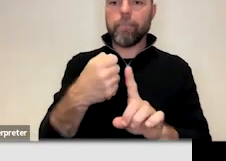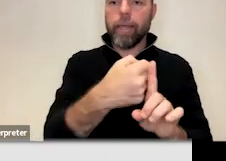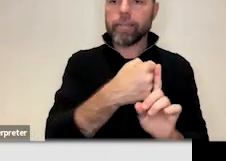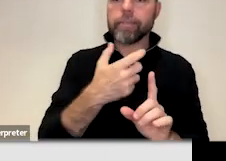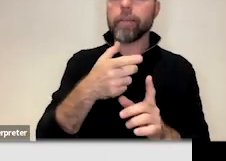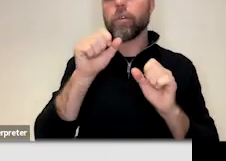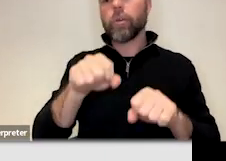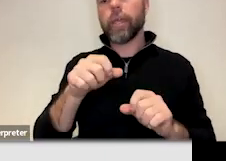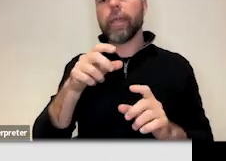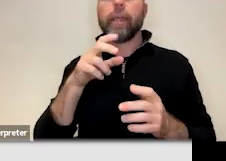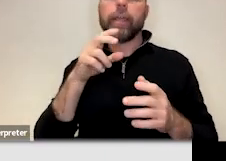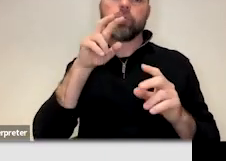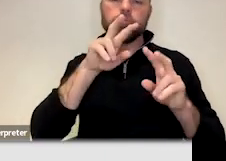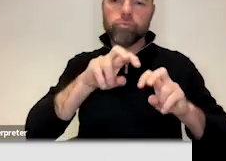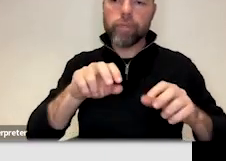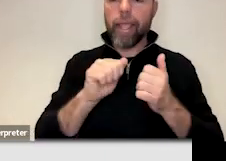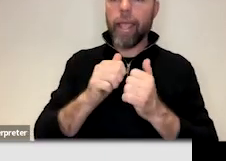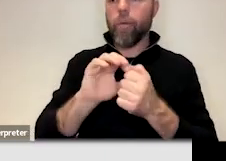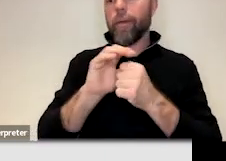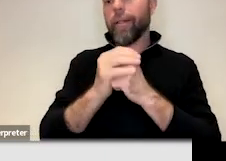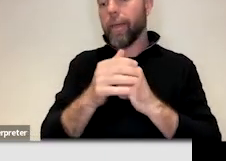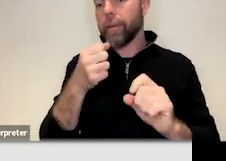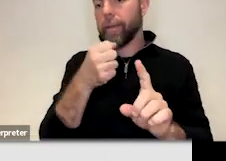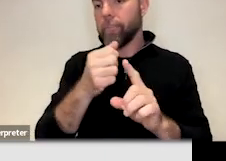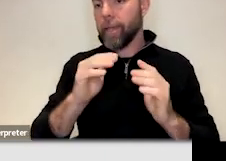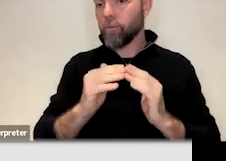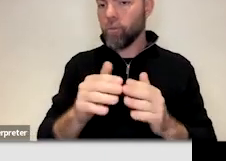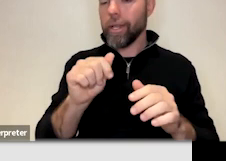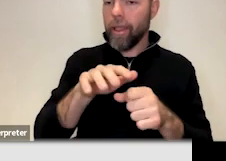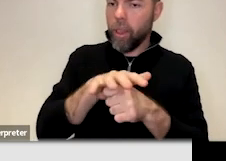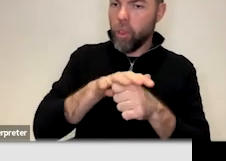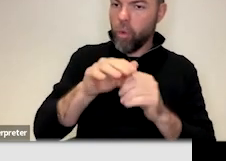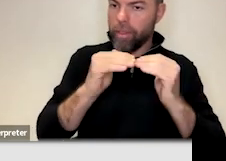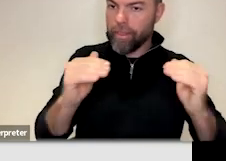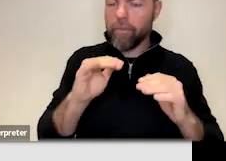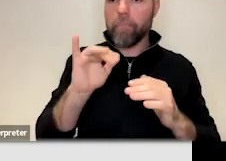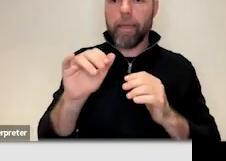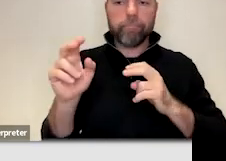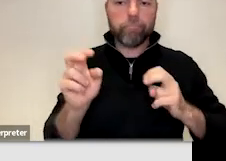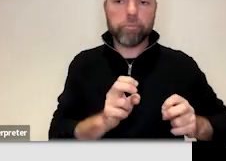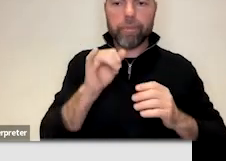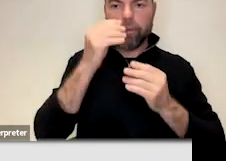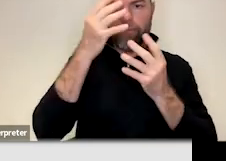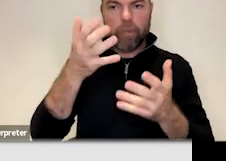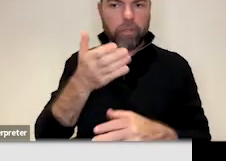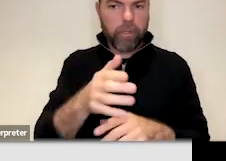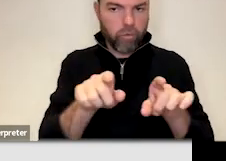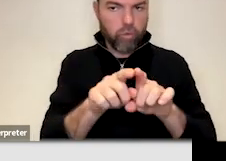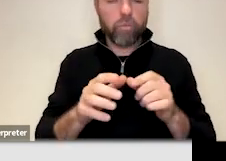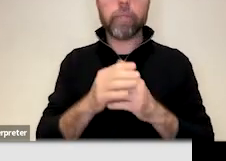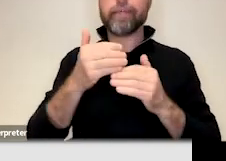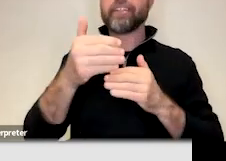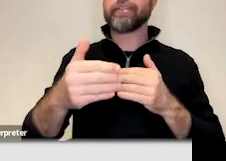to look at how climate may impact communities at a very local level by pulling that information in as well. Next